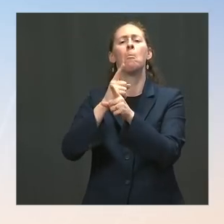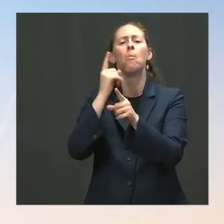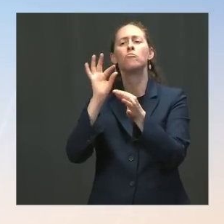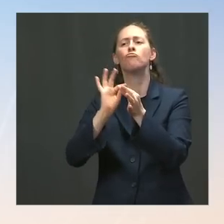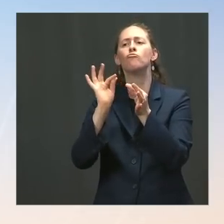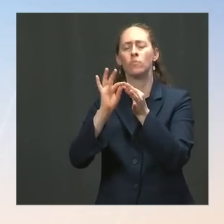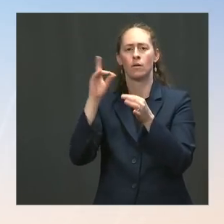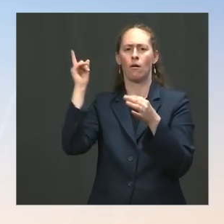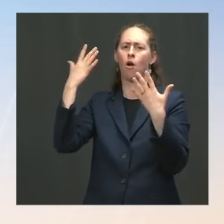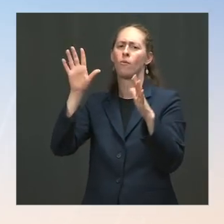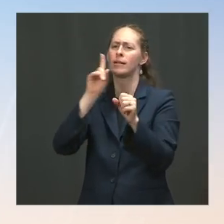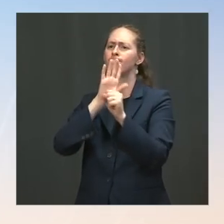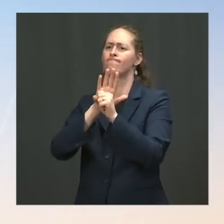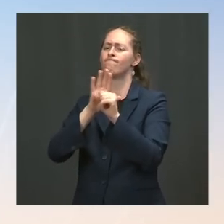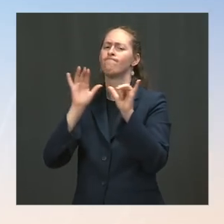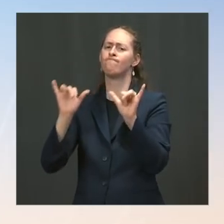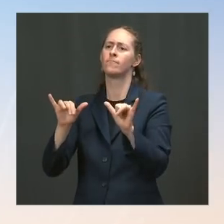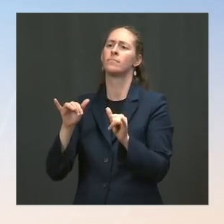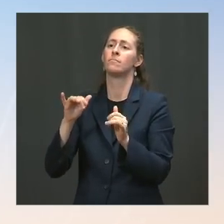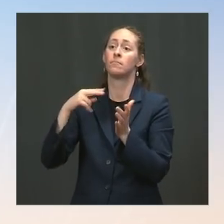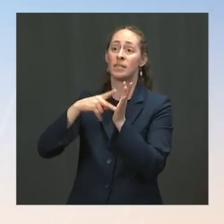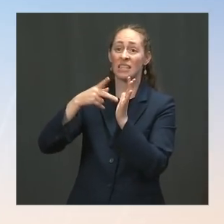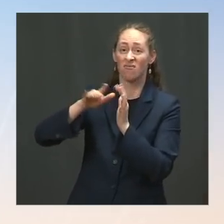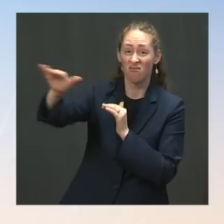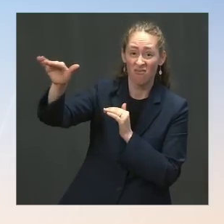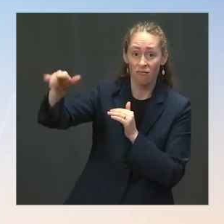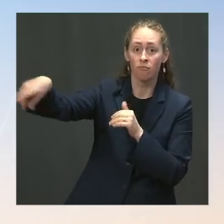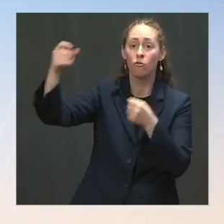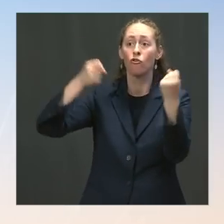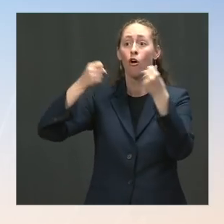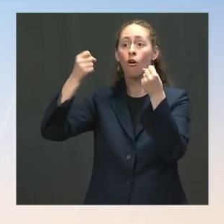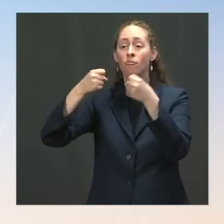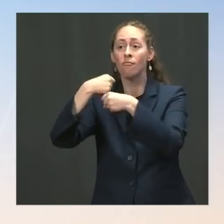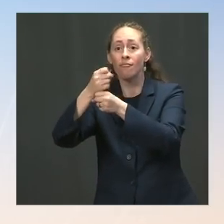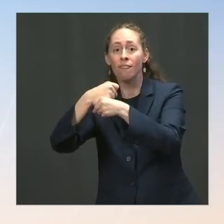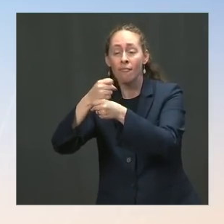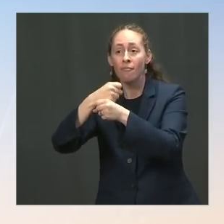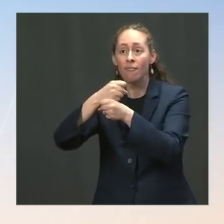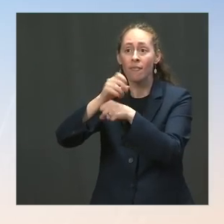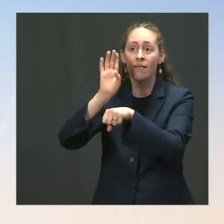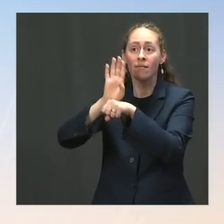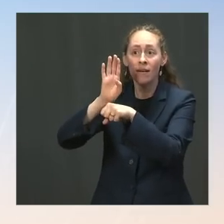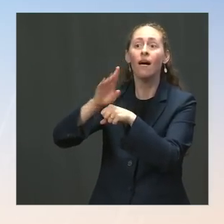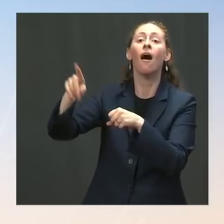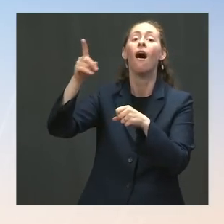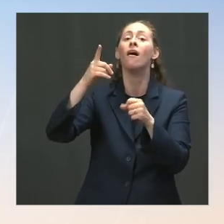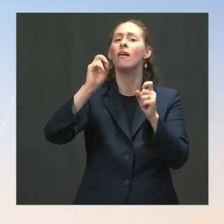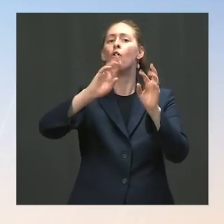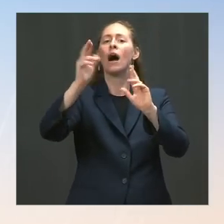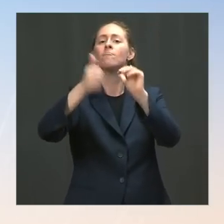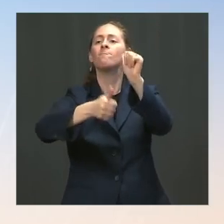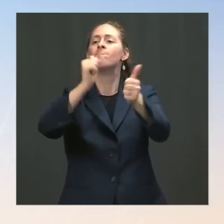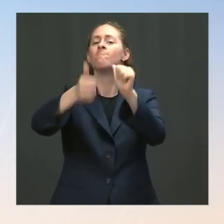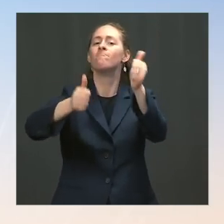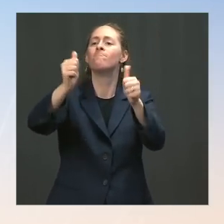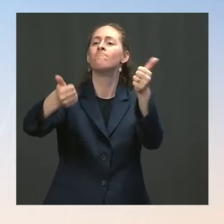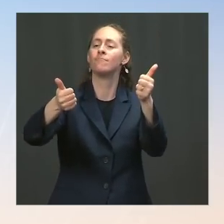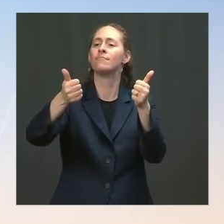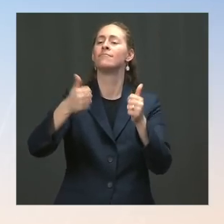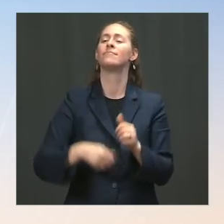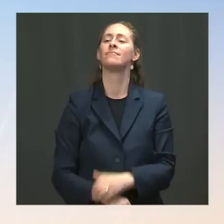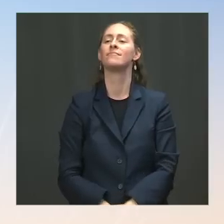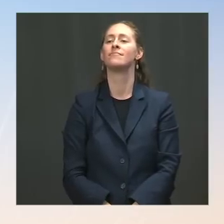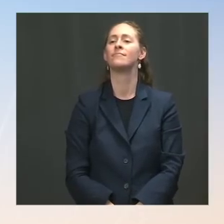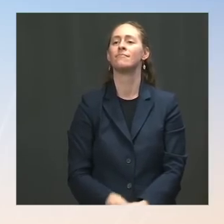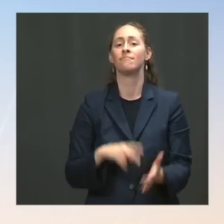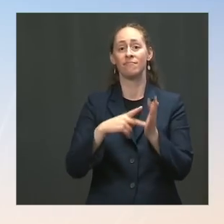future, further incentivizing the direction of the industry, which is already where it's headed, making us more competitive as it relates to China, is